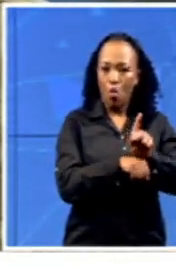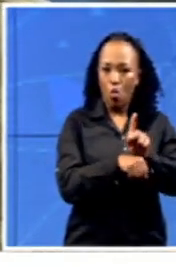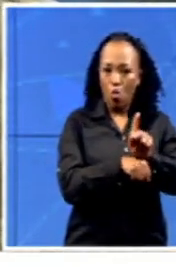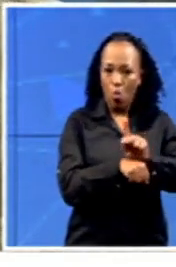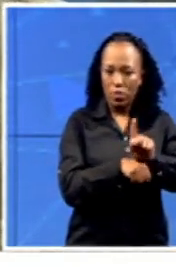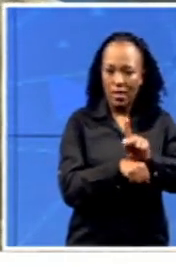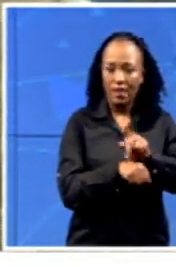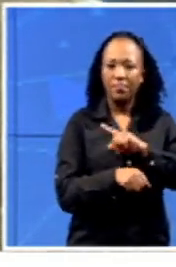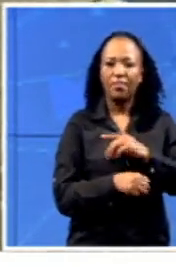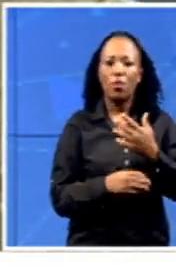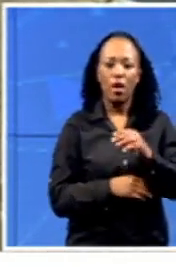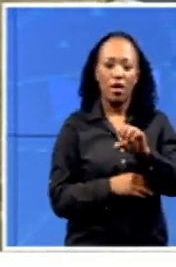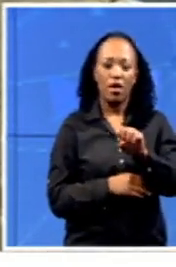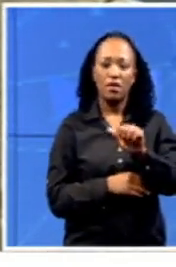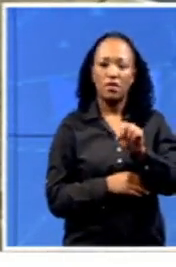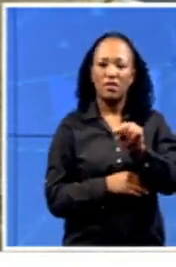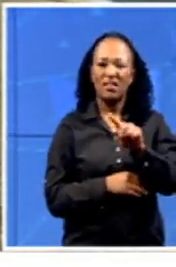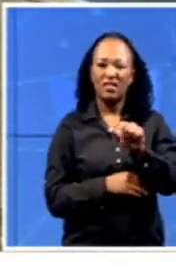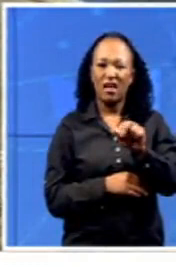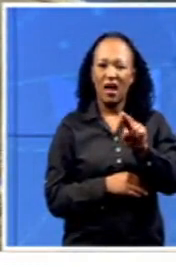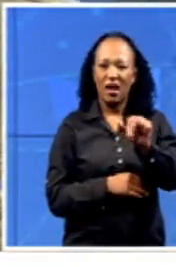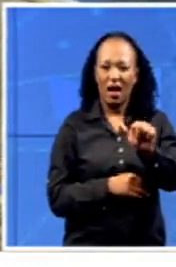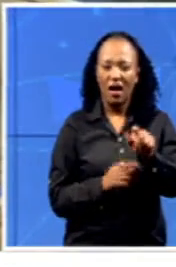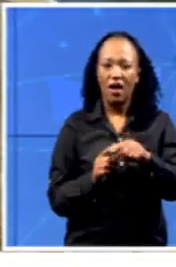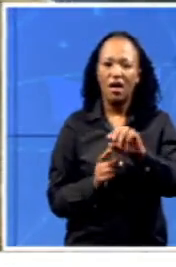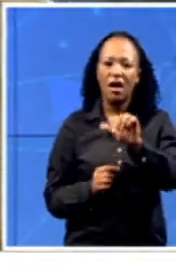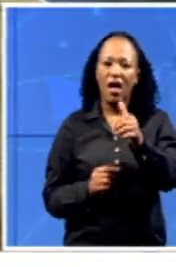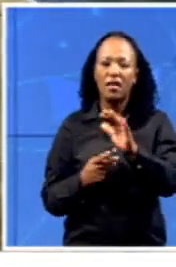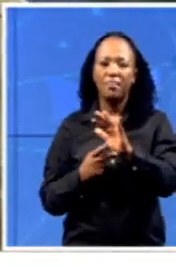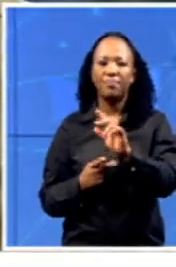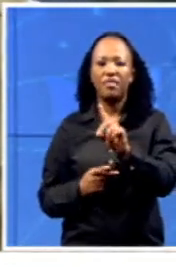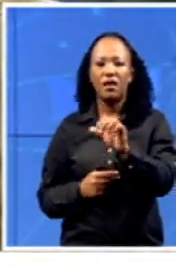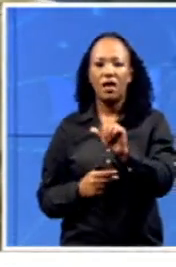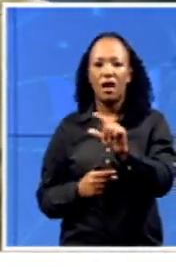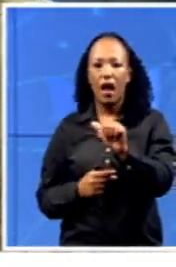in Satara, one in Open, one in Talamati, one in